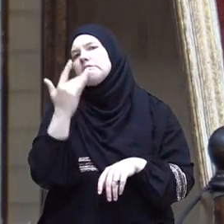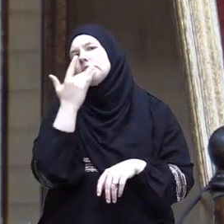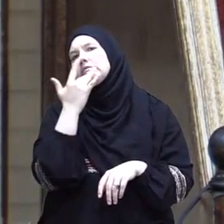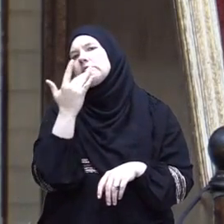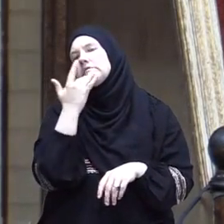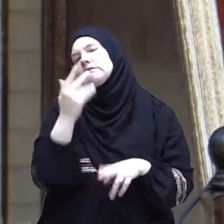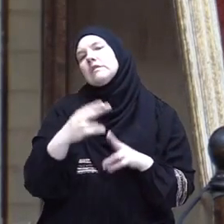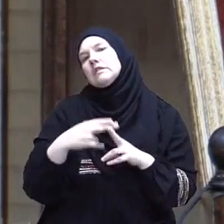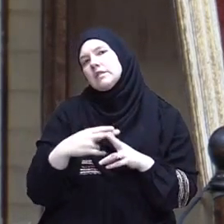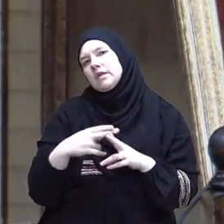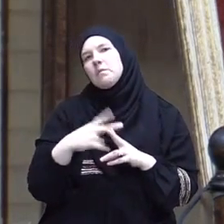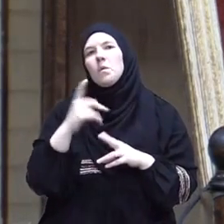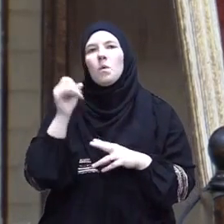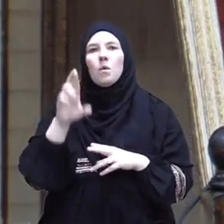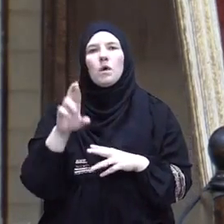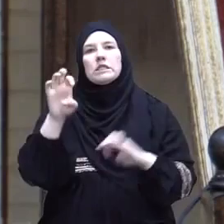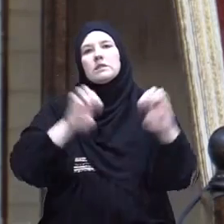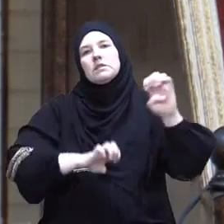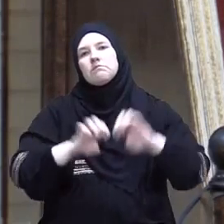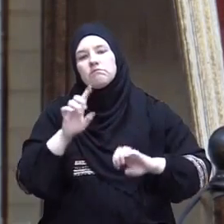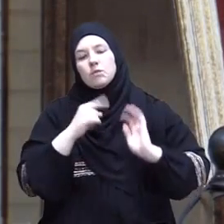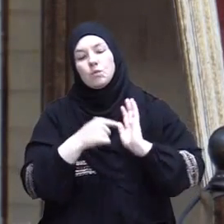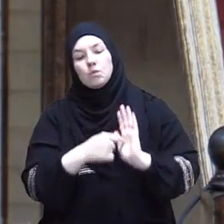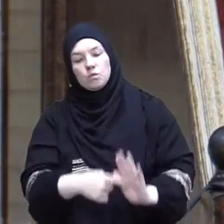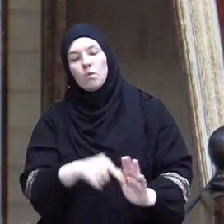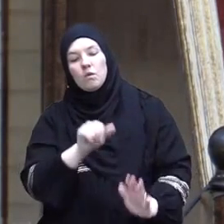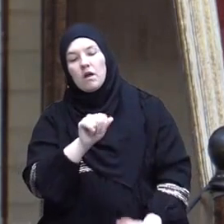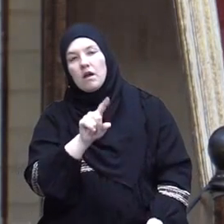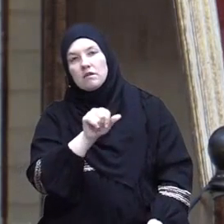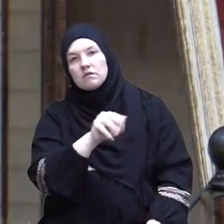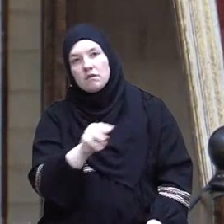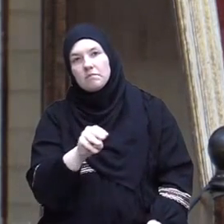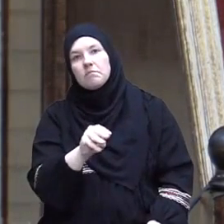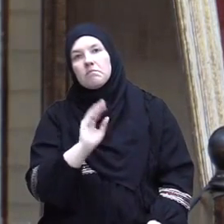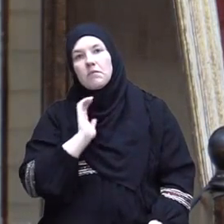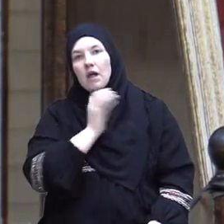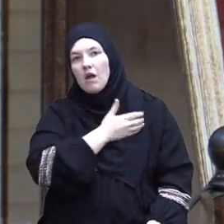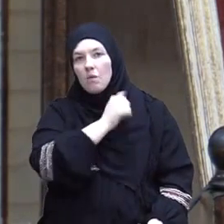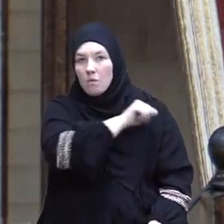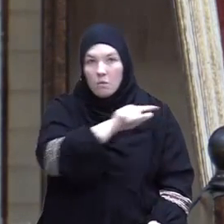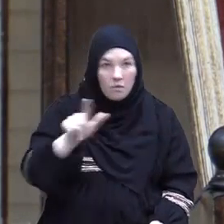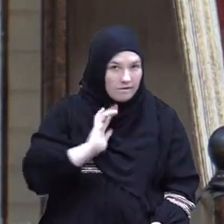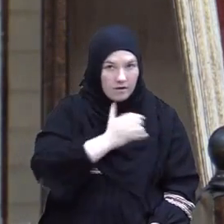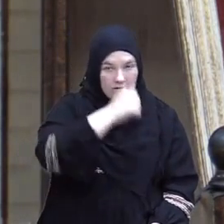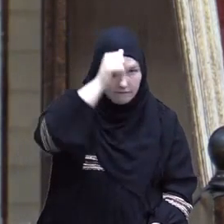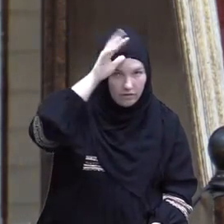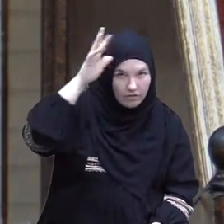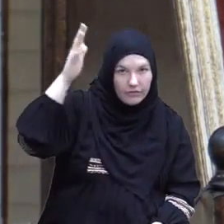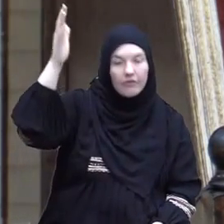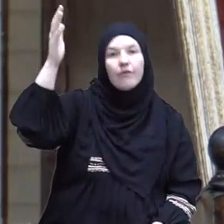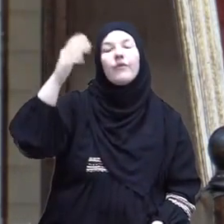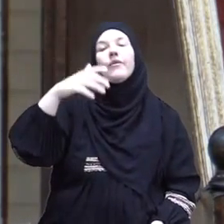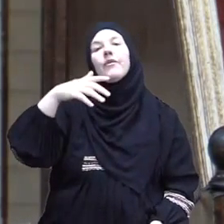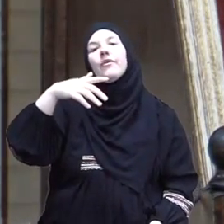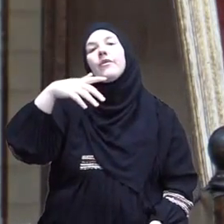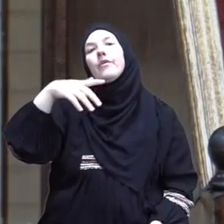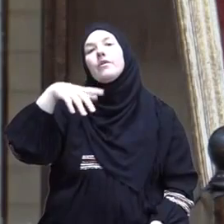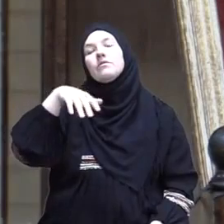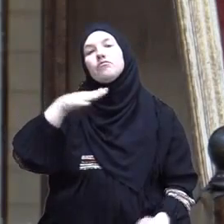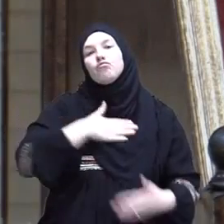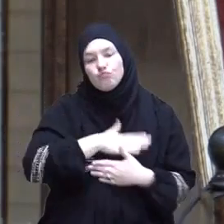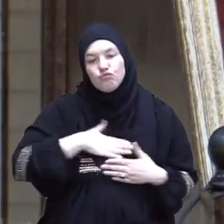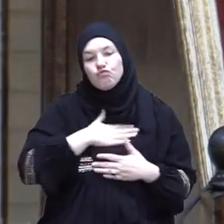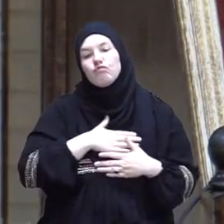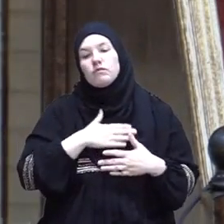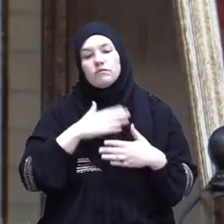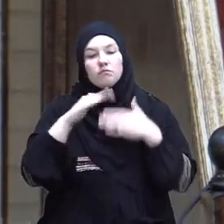would call it, an experiment to show Adam, our father, the beauty of paradise, the joy of paradise, and